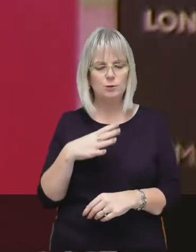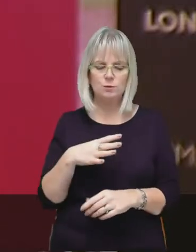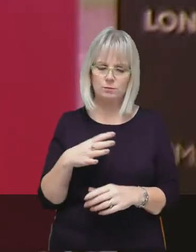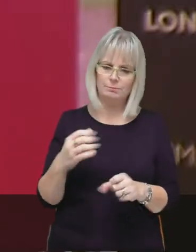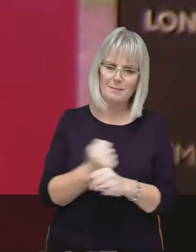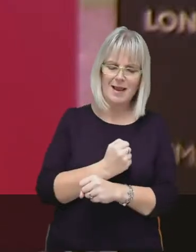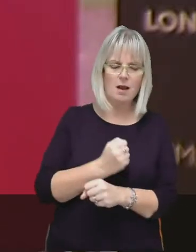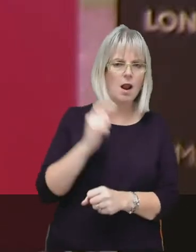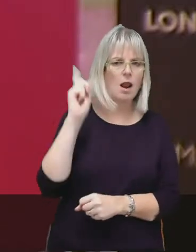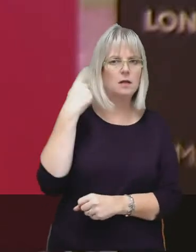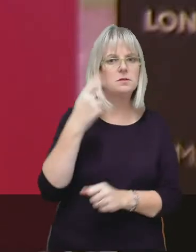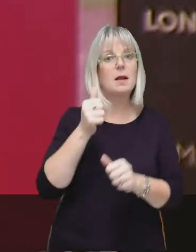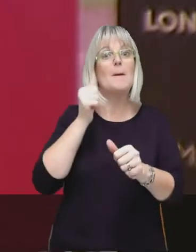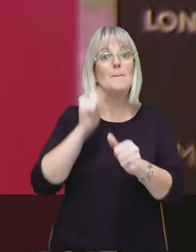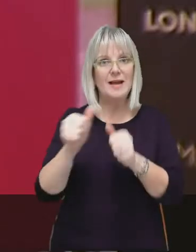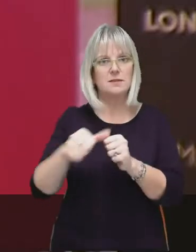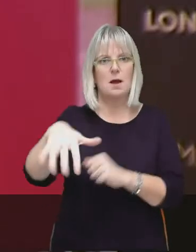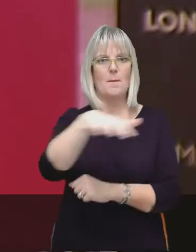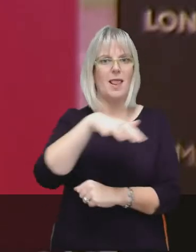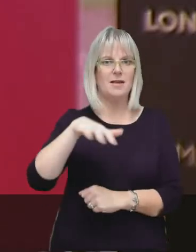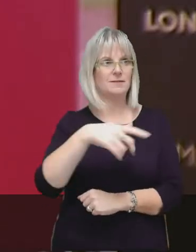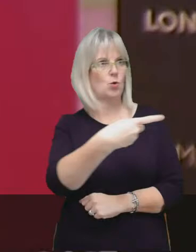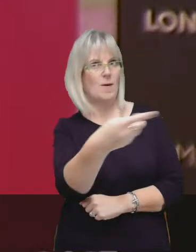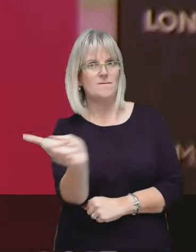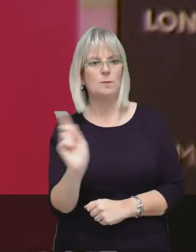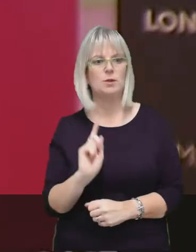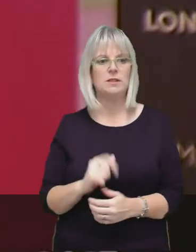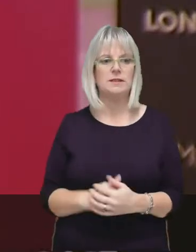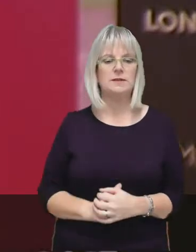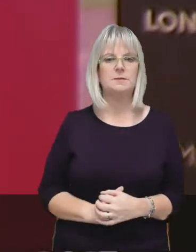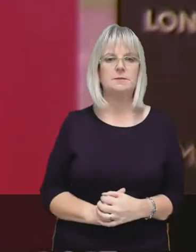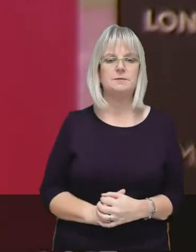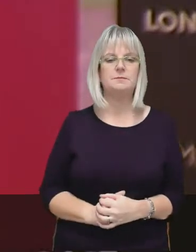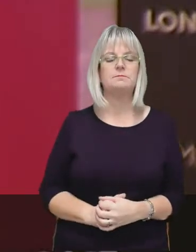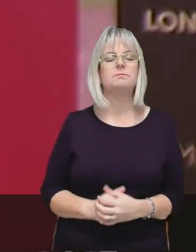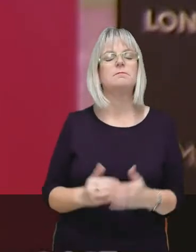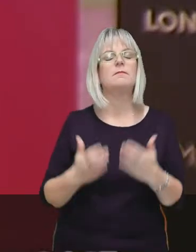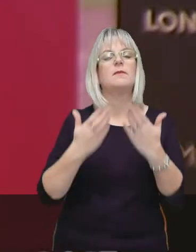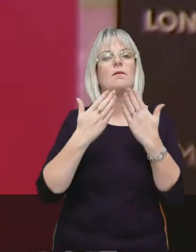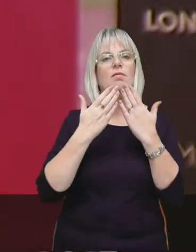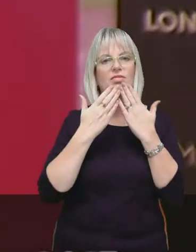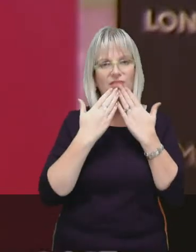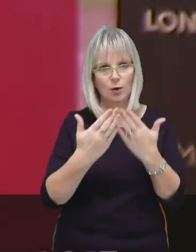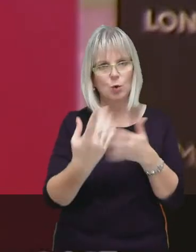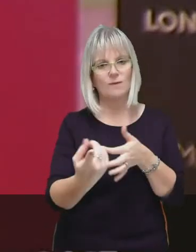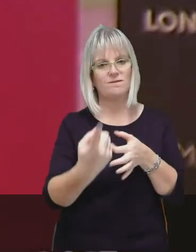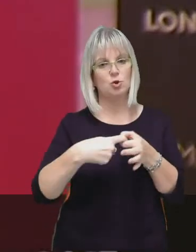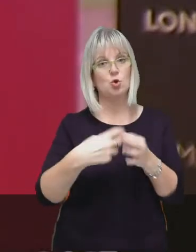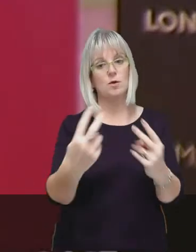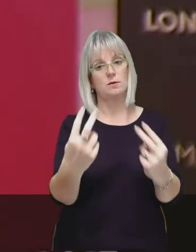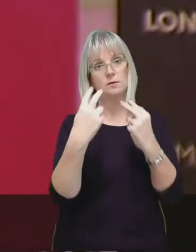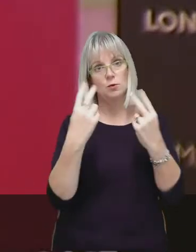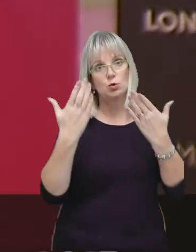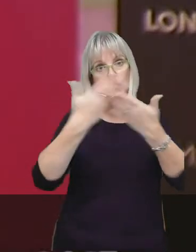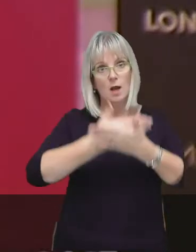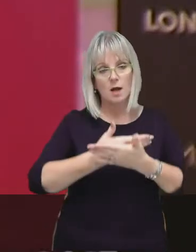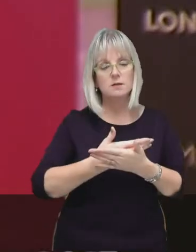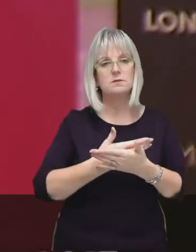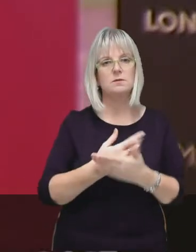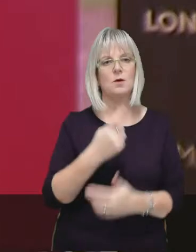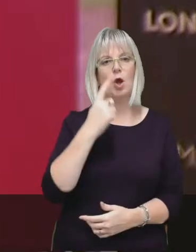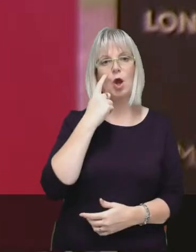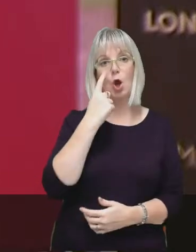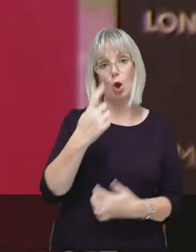Londoners. Once again, thank you for joining us tonight, and we look forward to answering your questions this